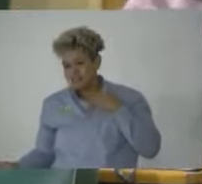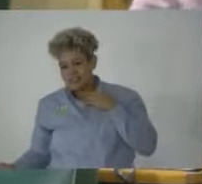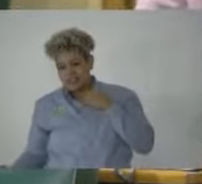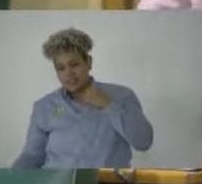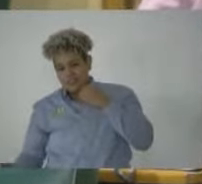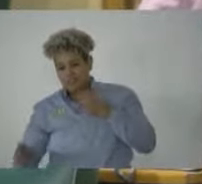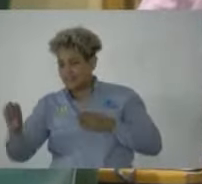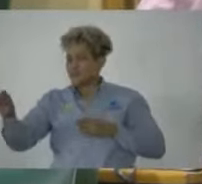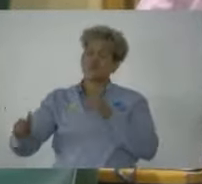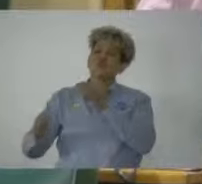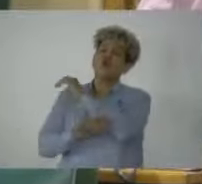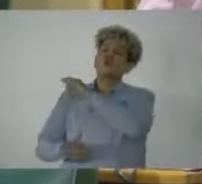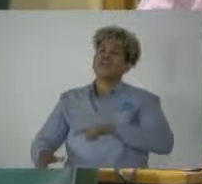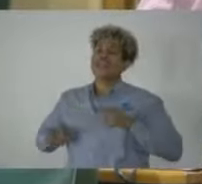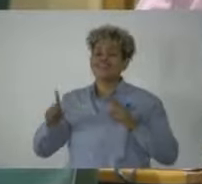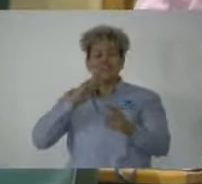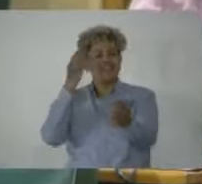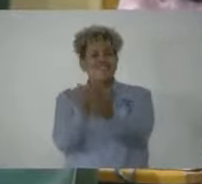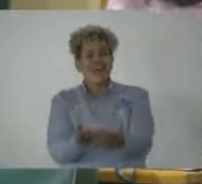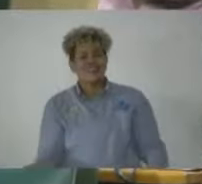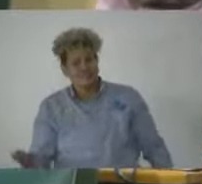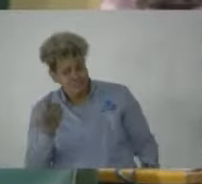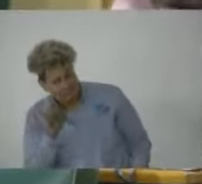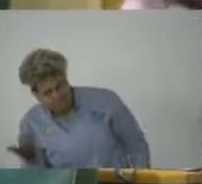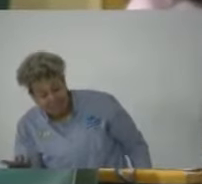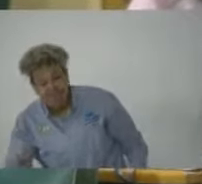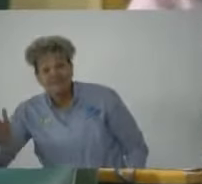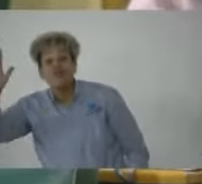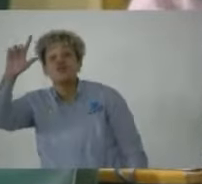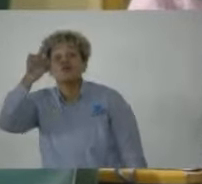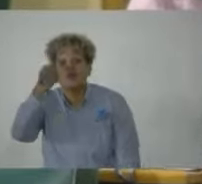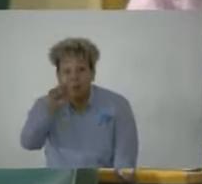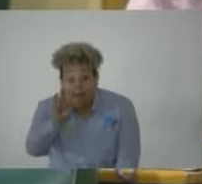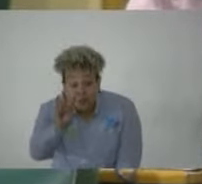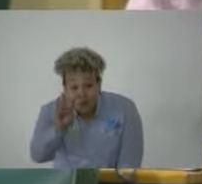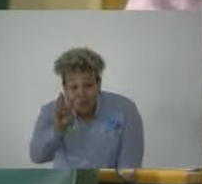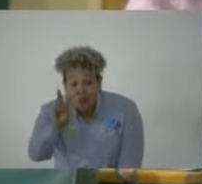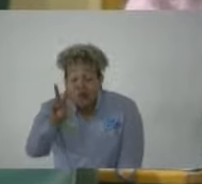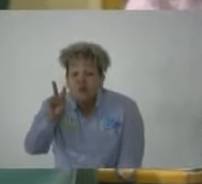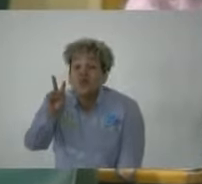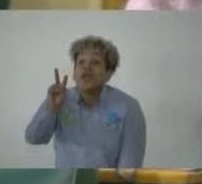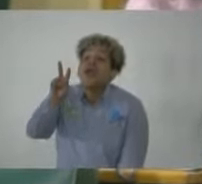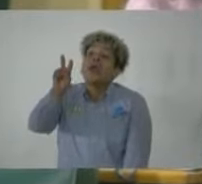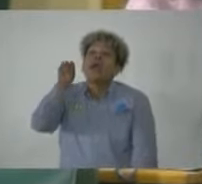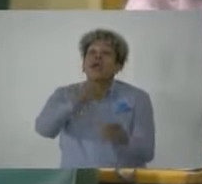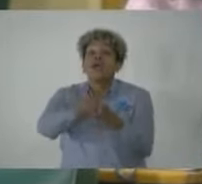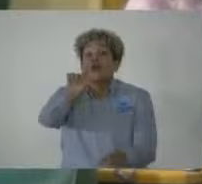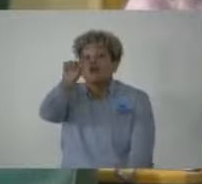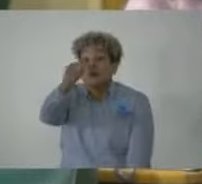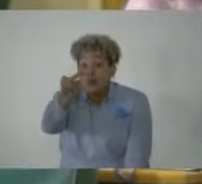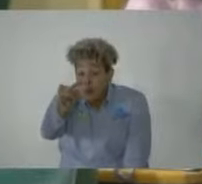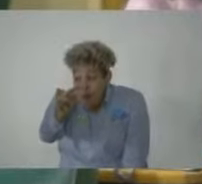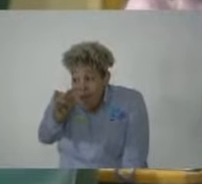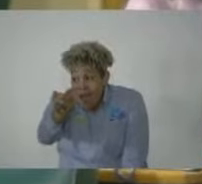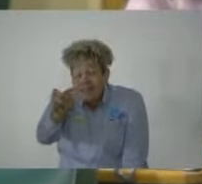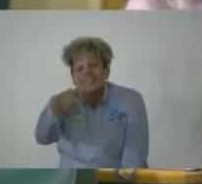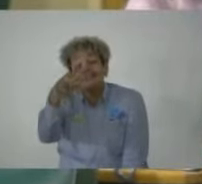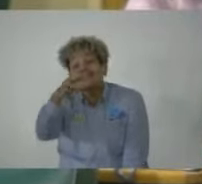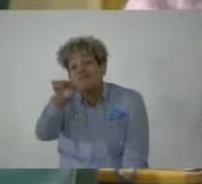That is just a basic fact, Madam Speaker. It was 21.2, and in 2021, it